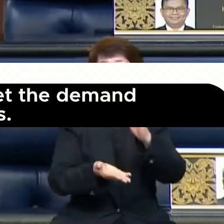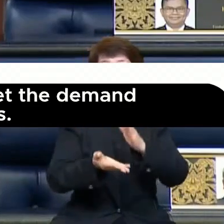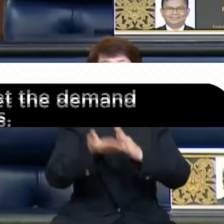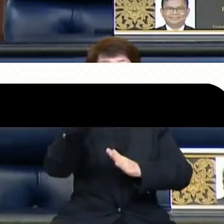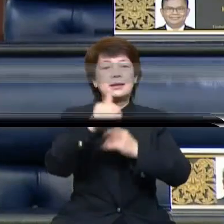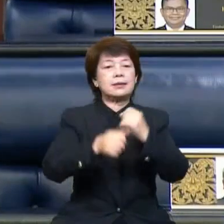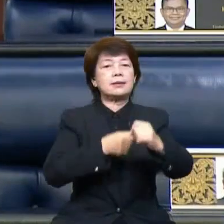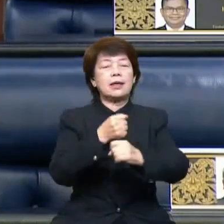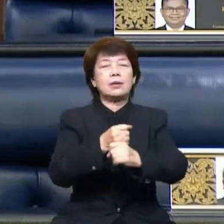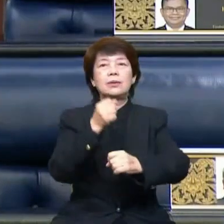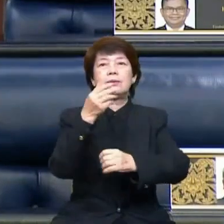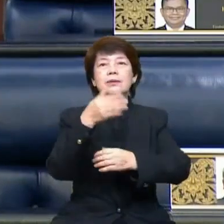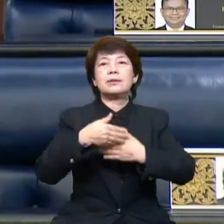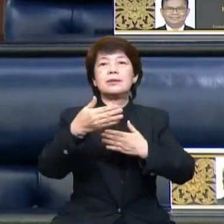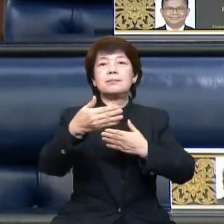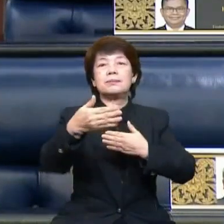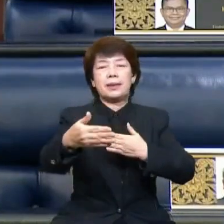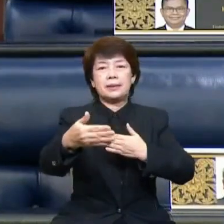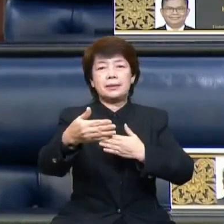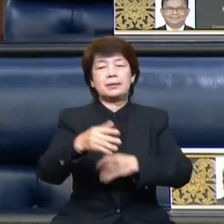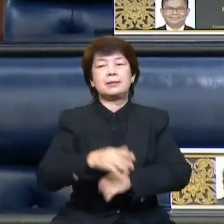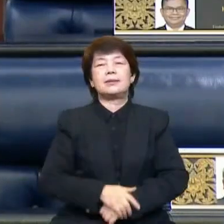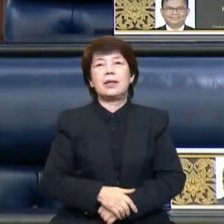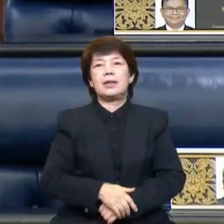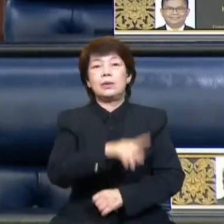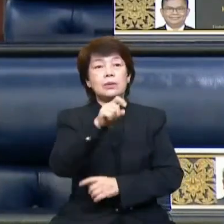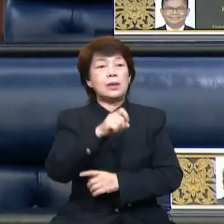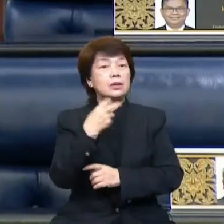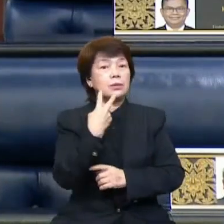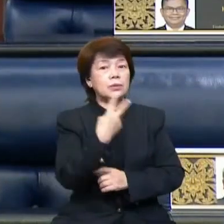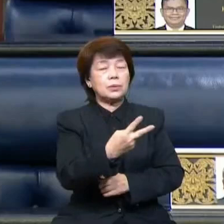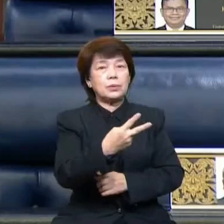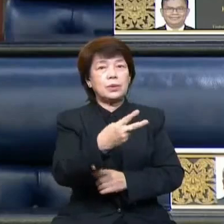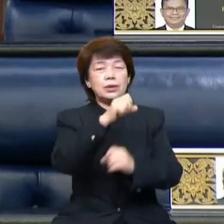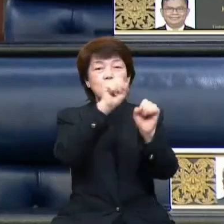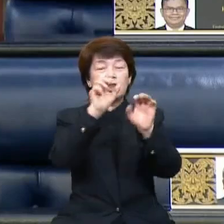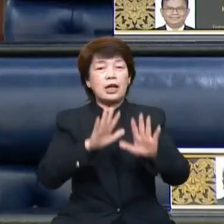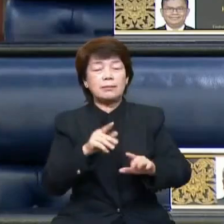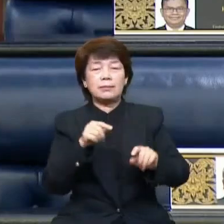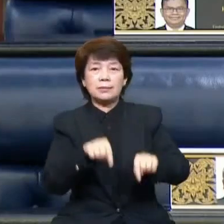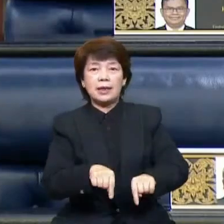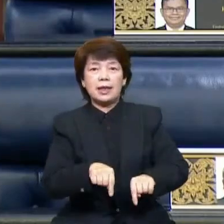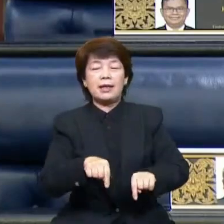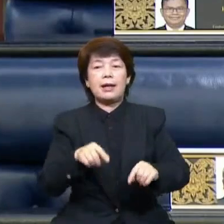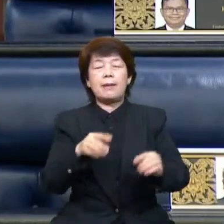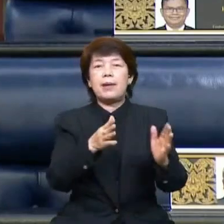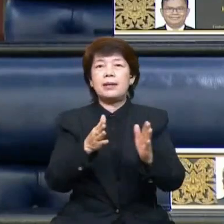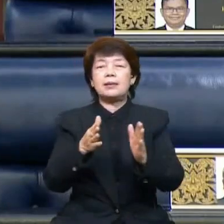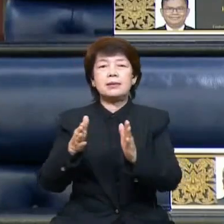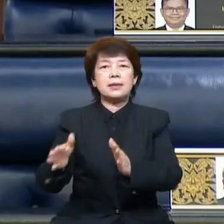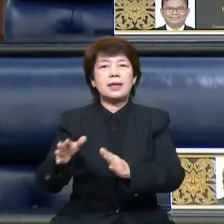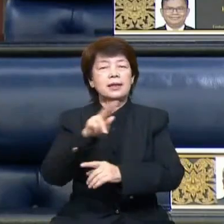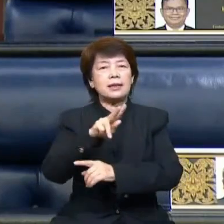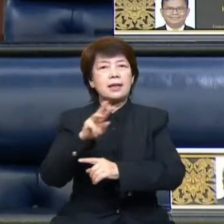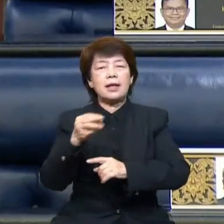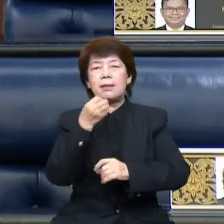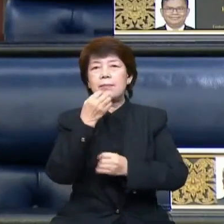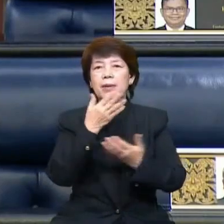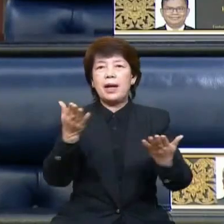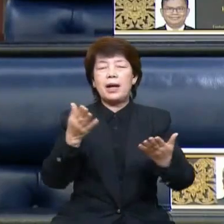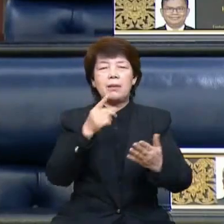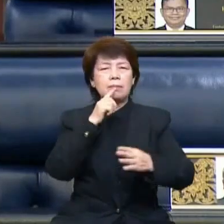ini. Addressing the issue of medicine security in the country, he said several strategies have been developed based on the National Medicines